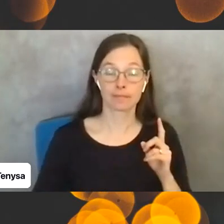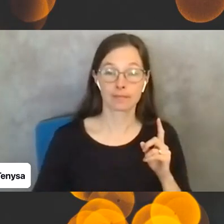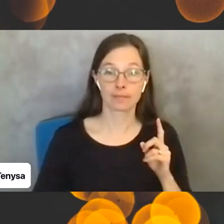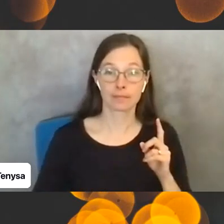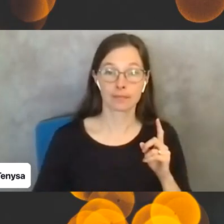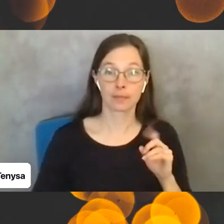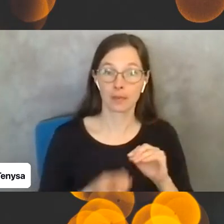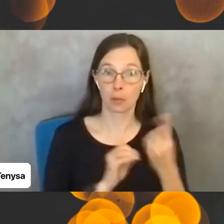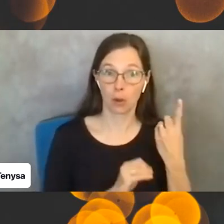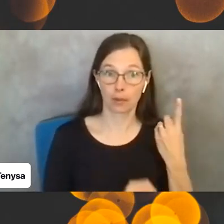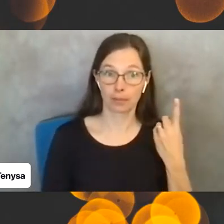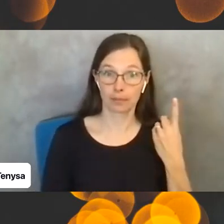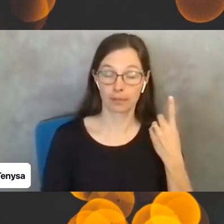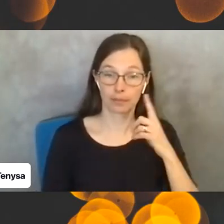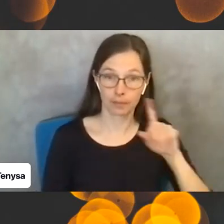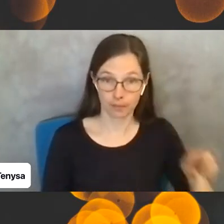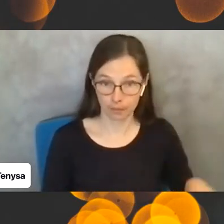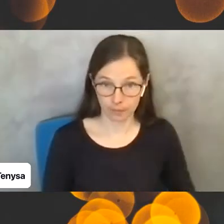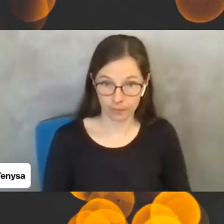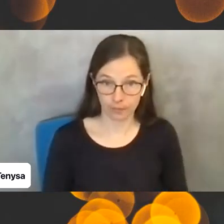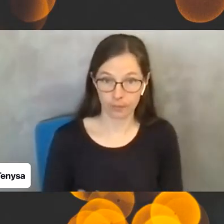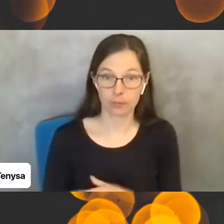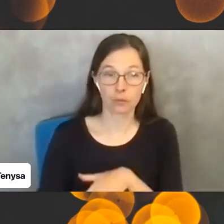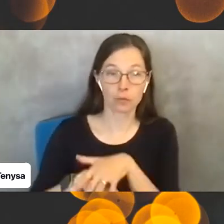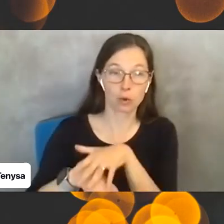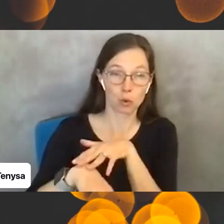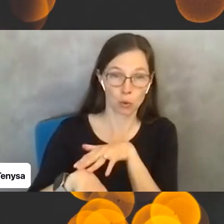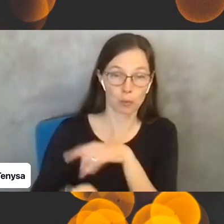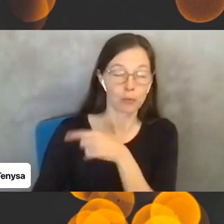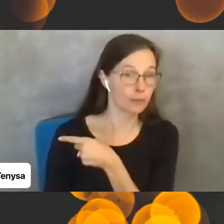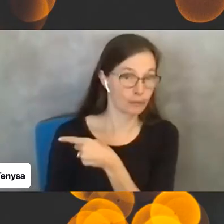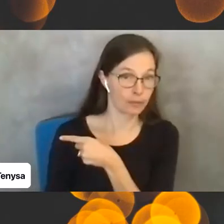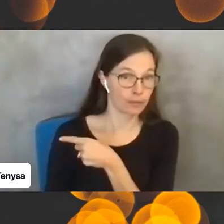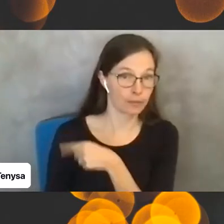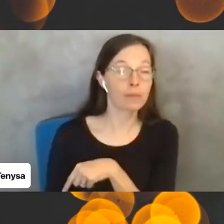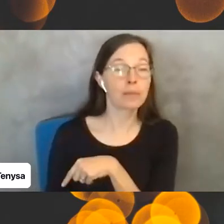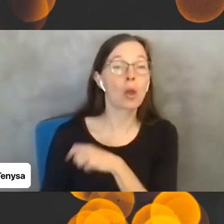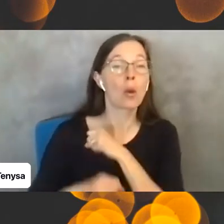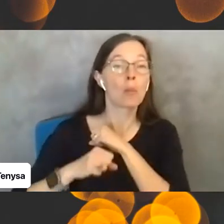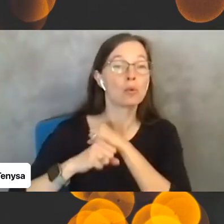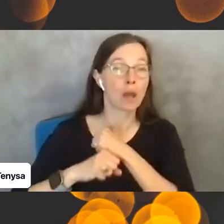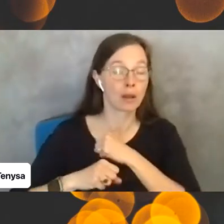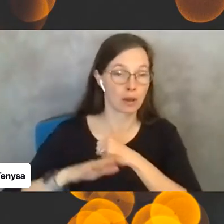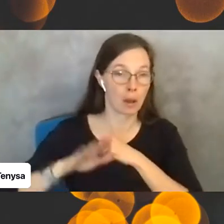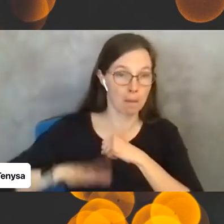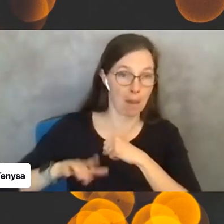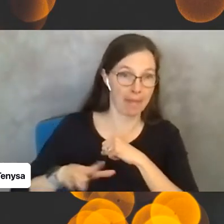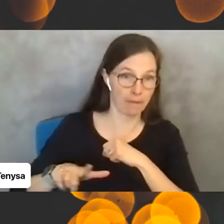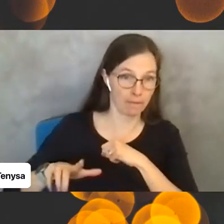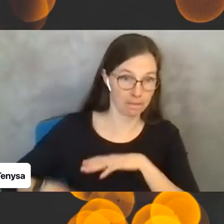parry number 1, nice and slow, protecting your bottom left